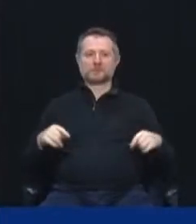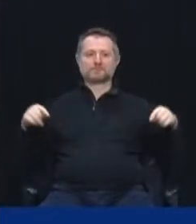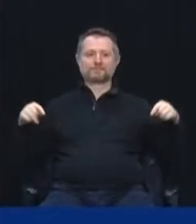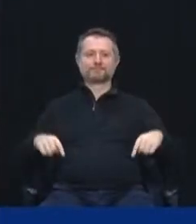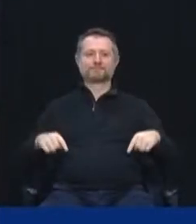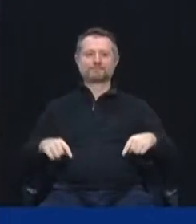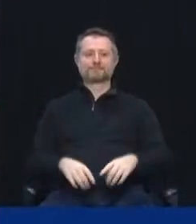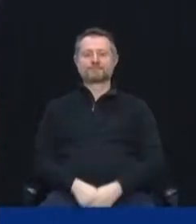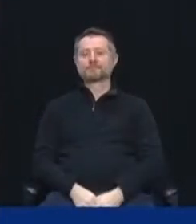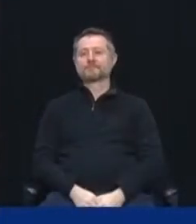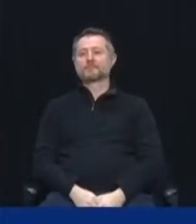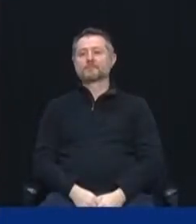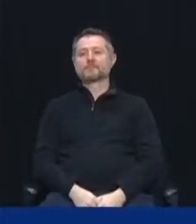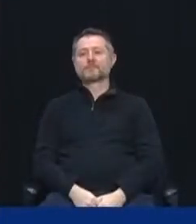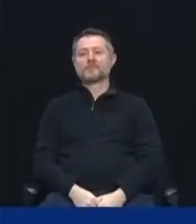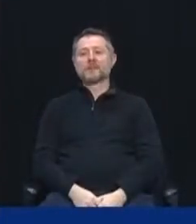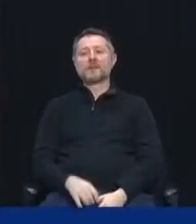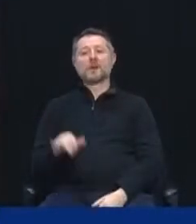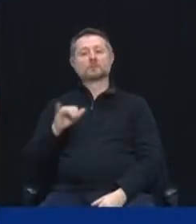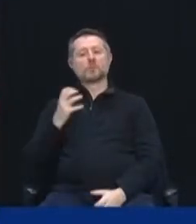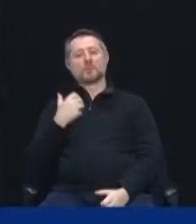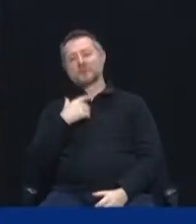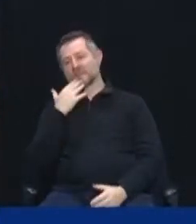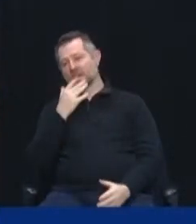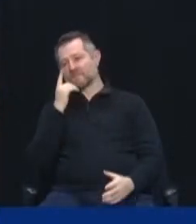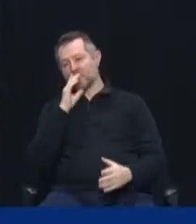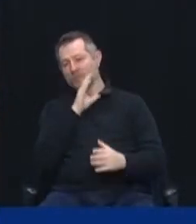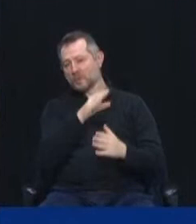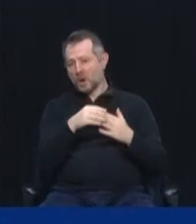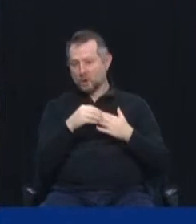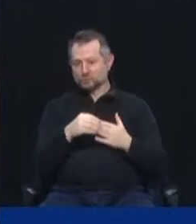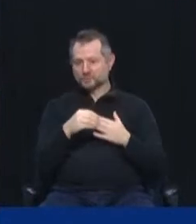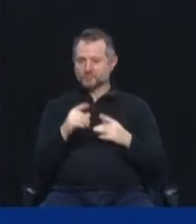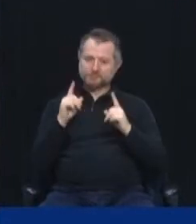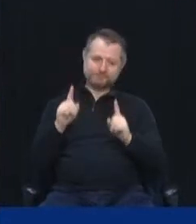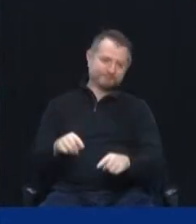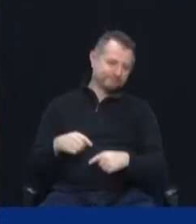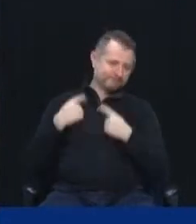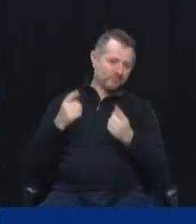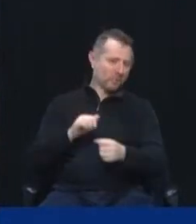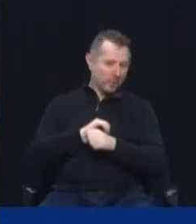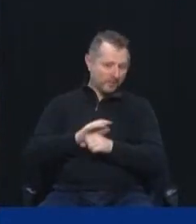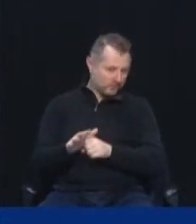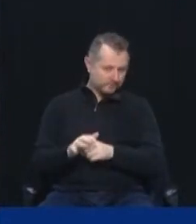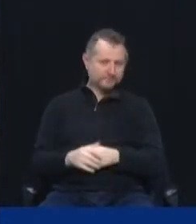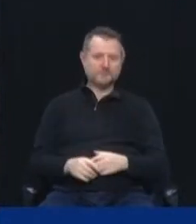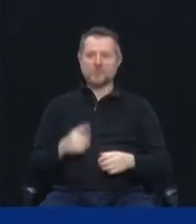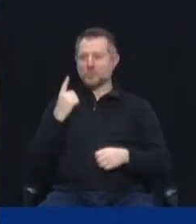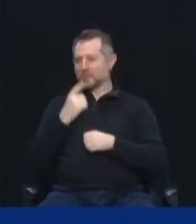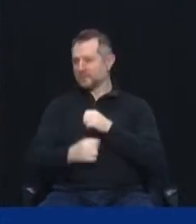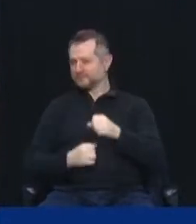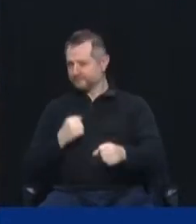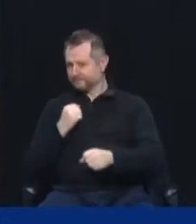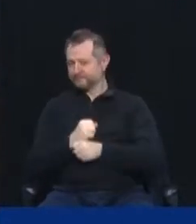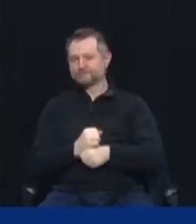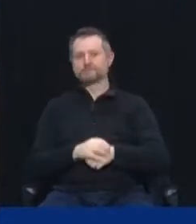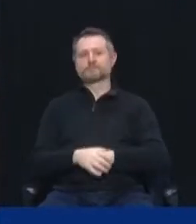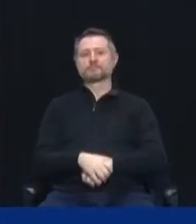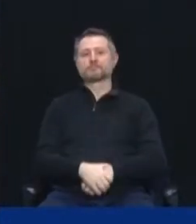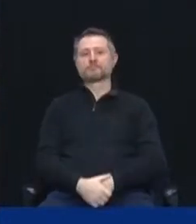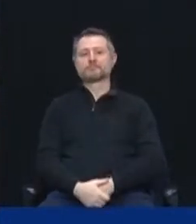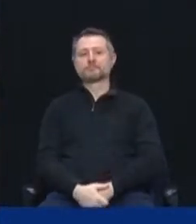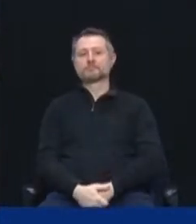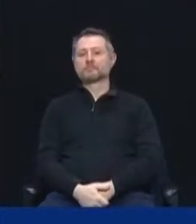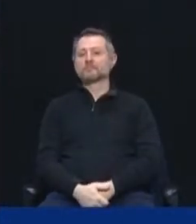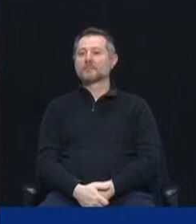I also just want to say thank you for your leadership during this entire crisis. A lot of other people would have